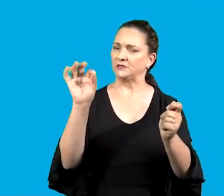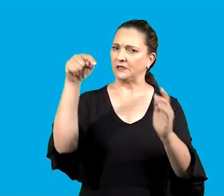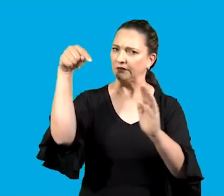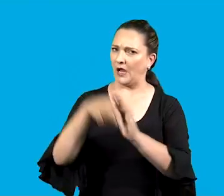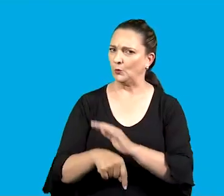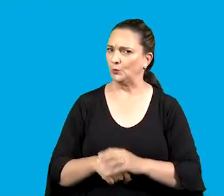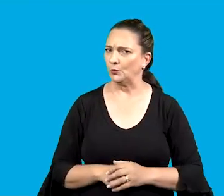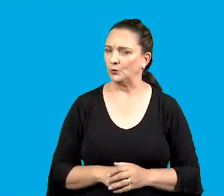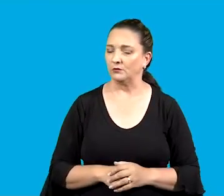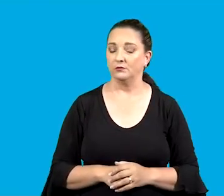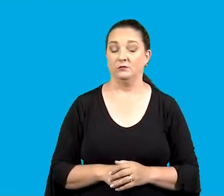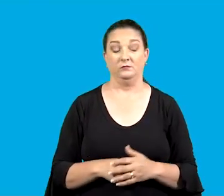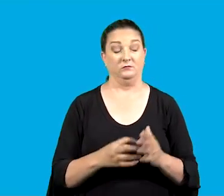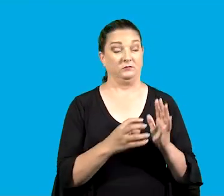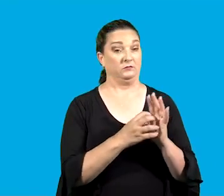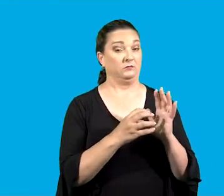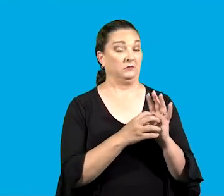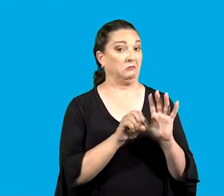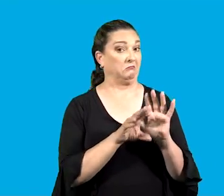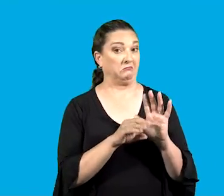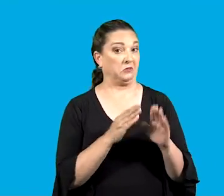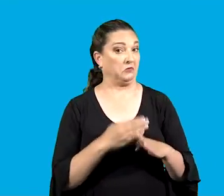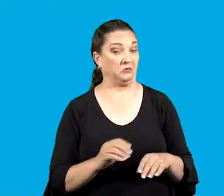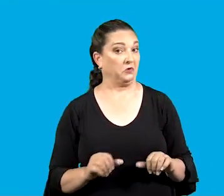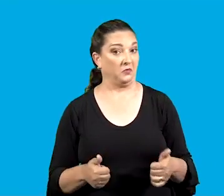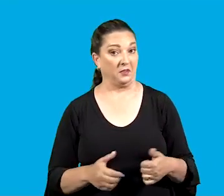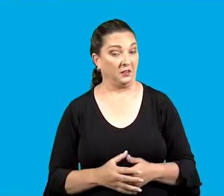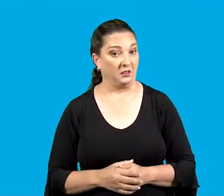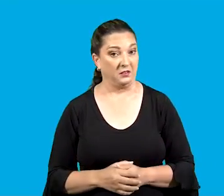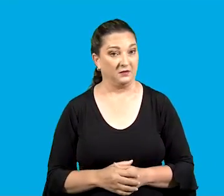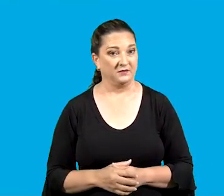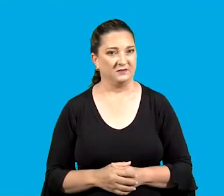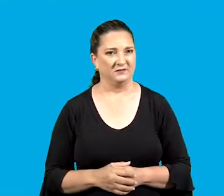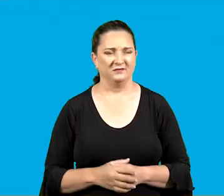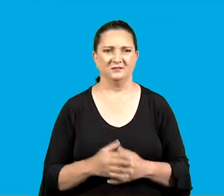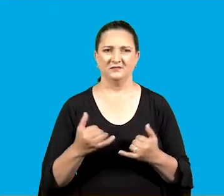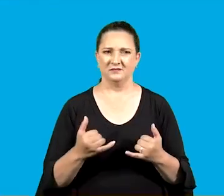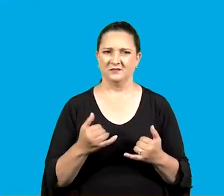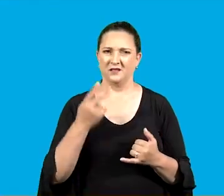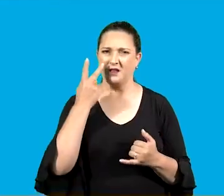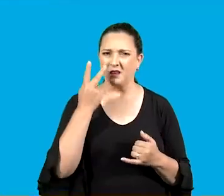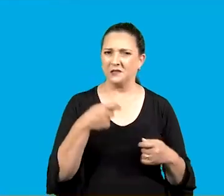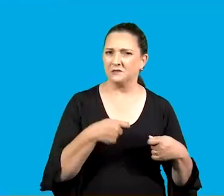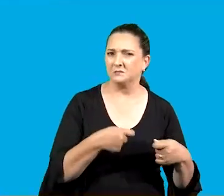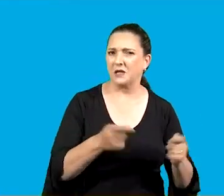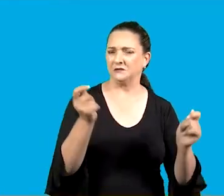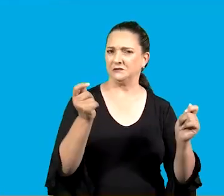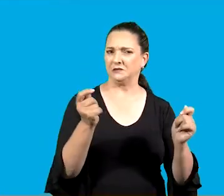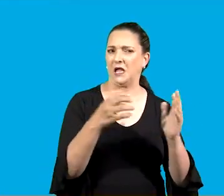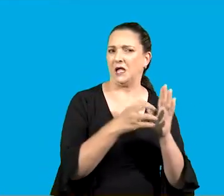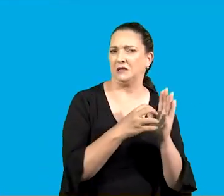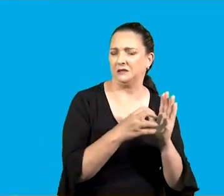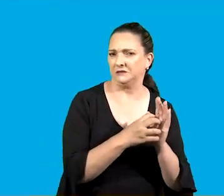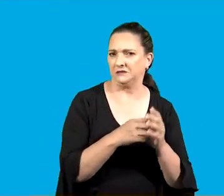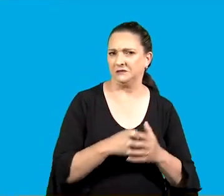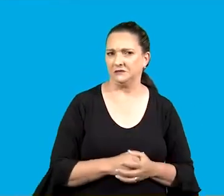that mean? It means advertising is therefore not effective. So it means when I look at expenses such as